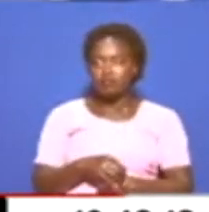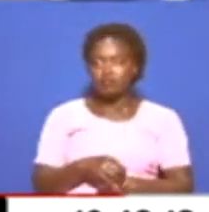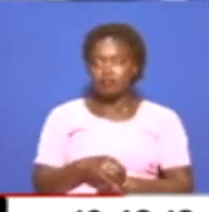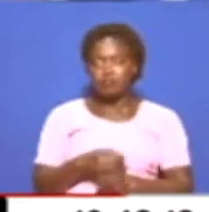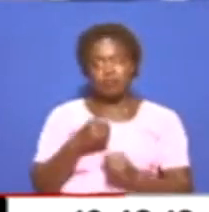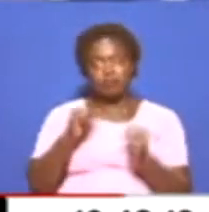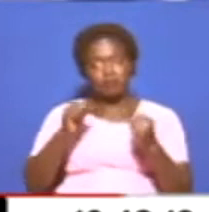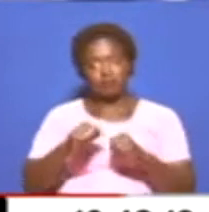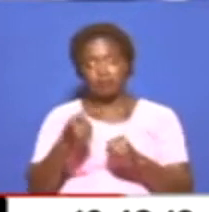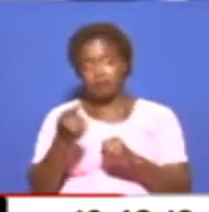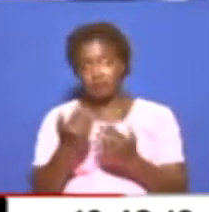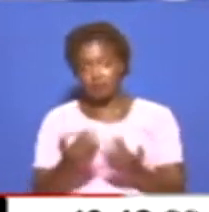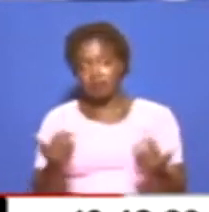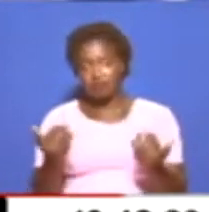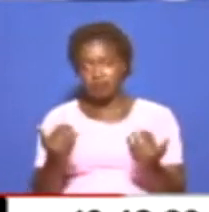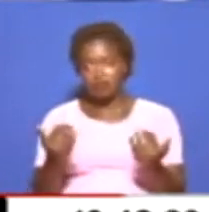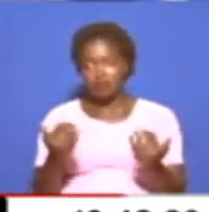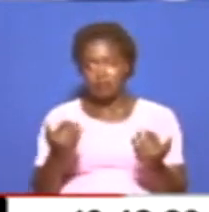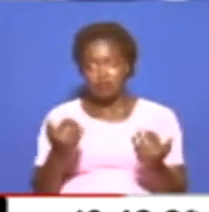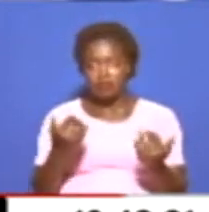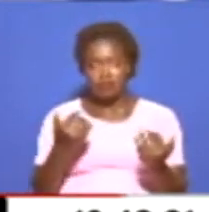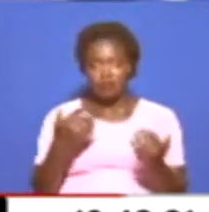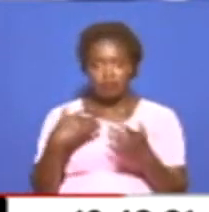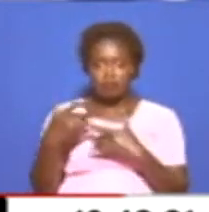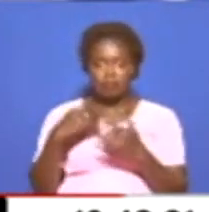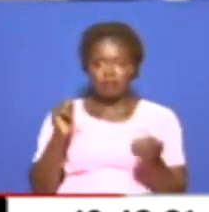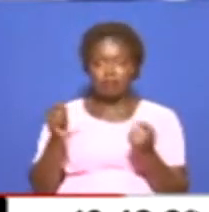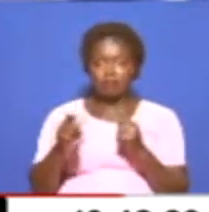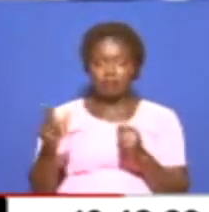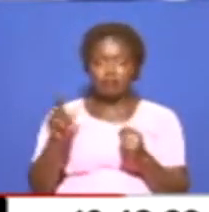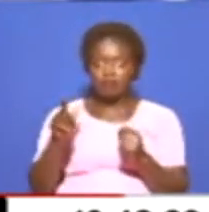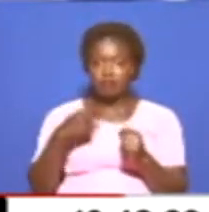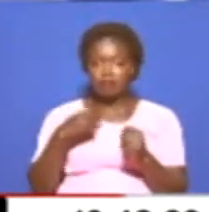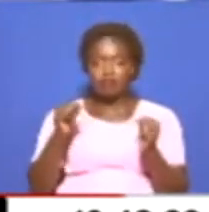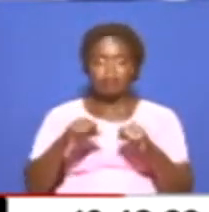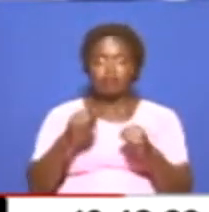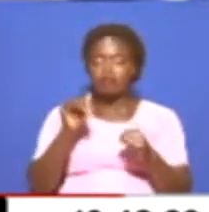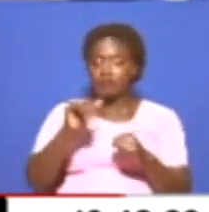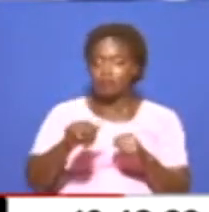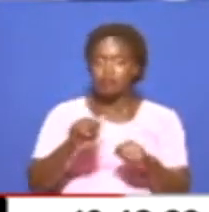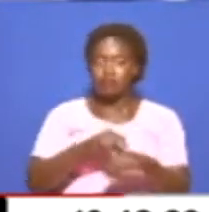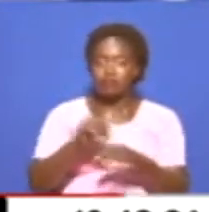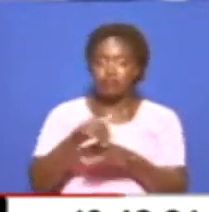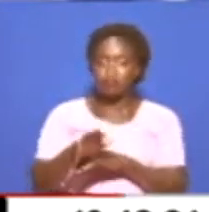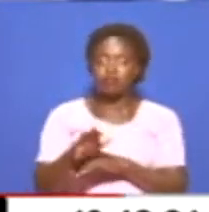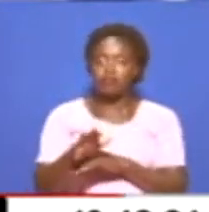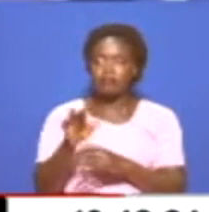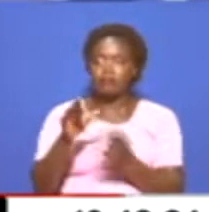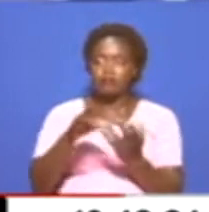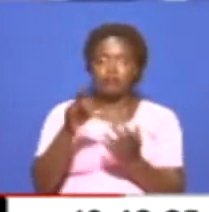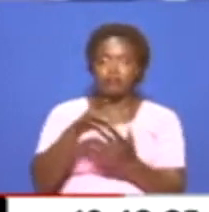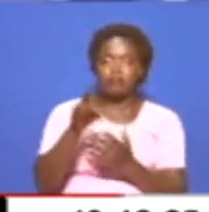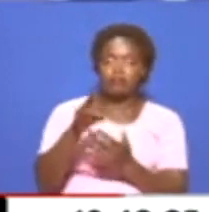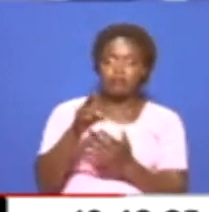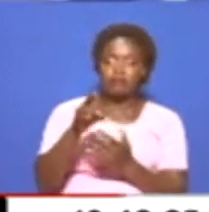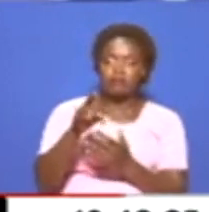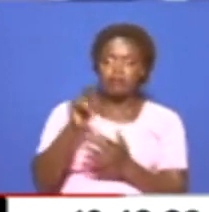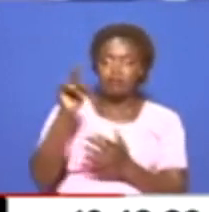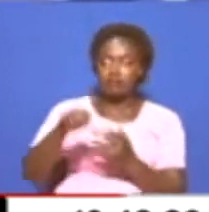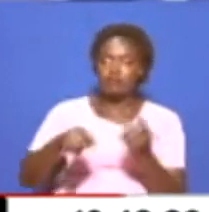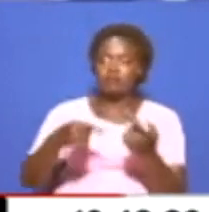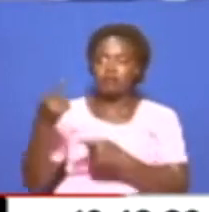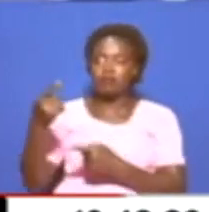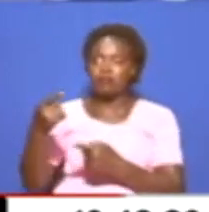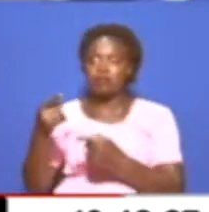on a few things in regards to the change of law. Number one, I do not agree that when you lose on nominations, you cannot win in the